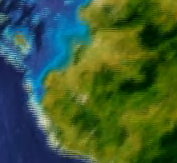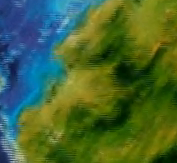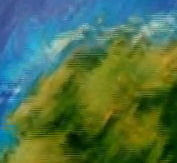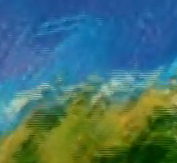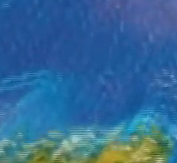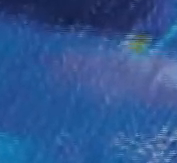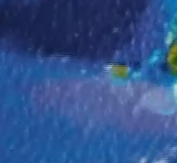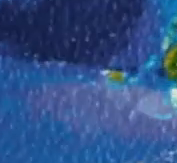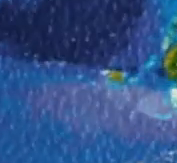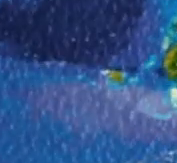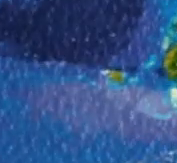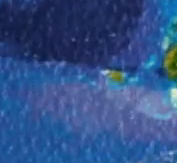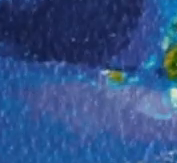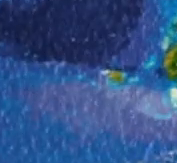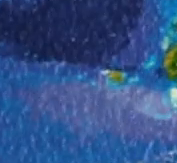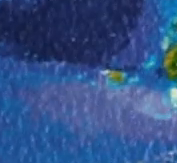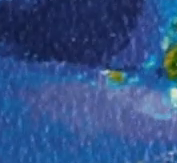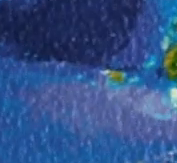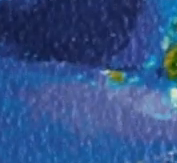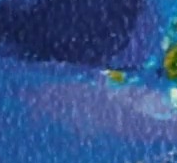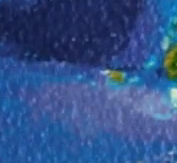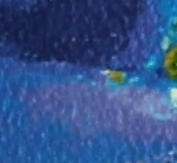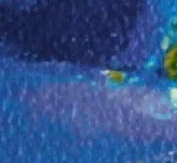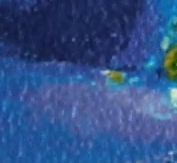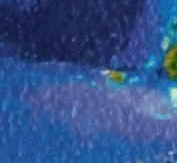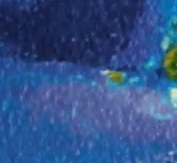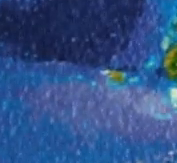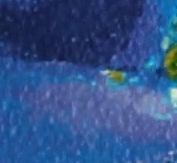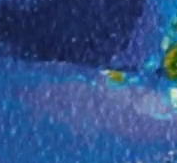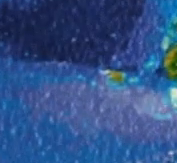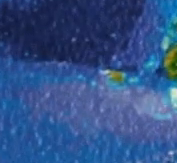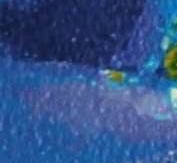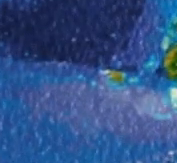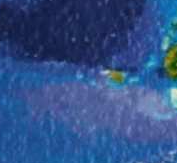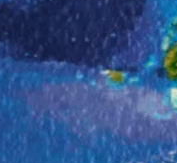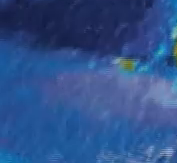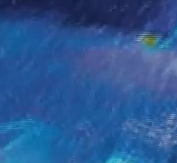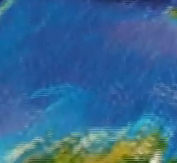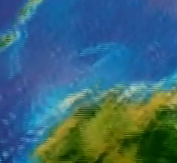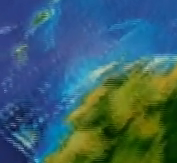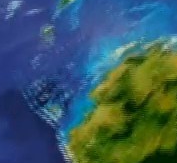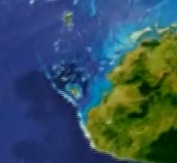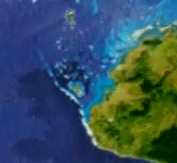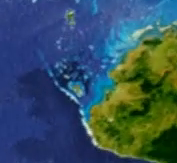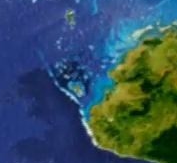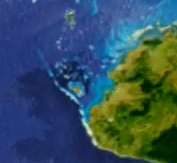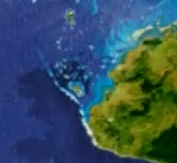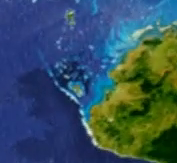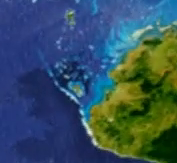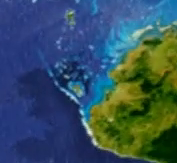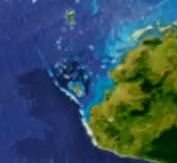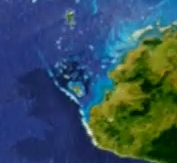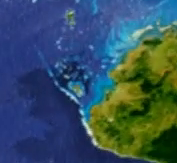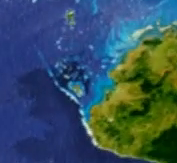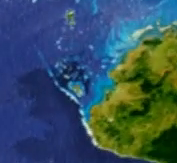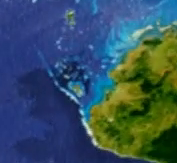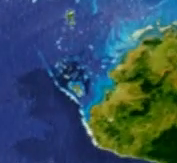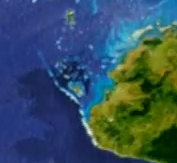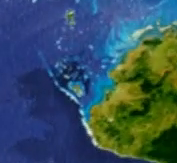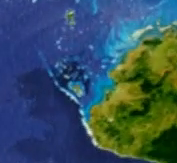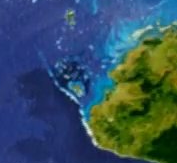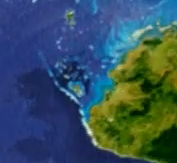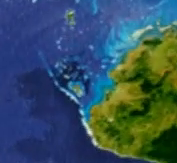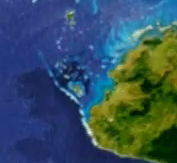day. And up north, heavy rain brought flooding in many places. At sea, a storm warning remains in force for